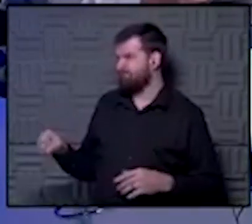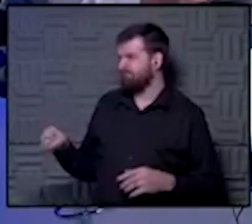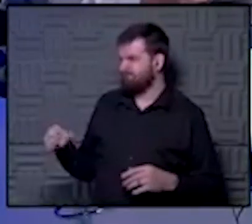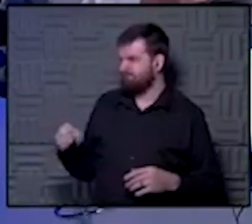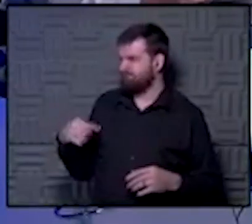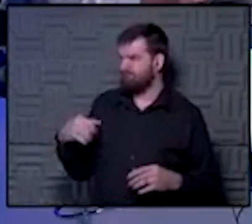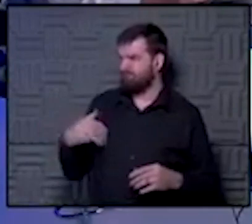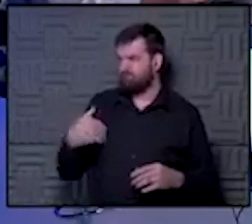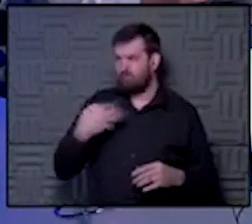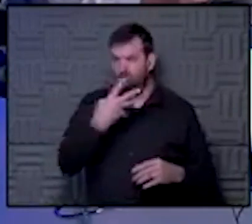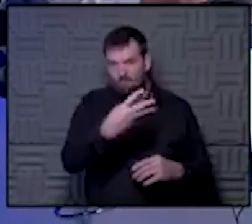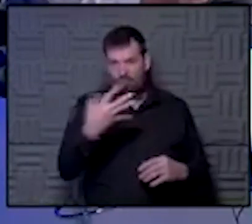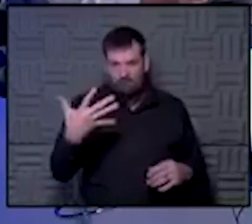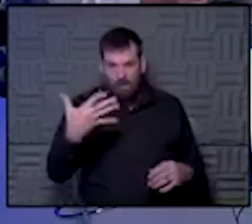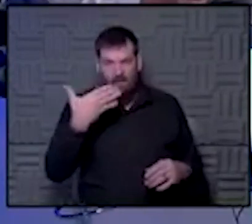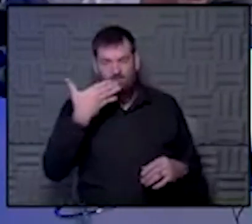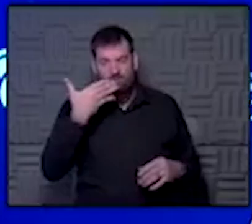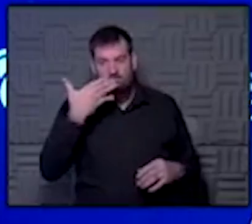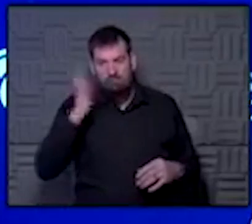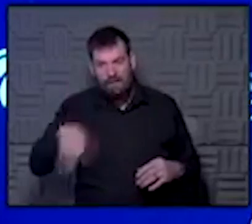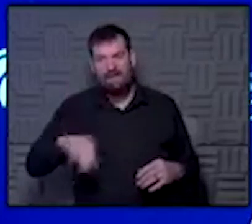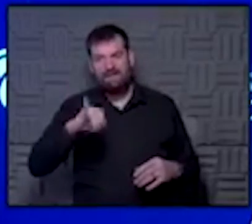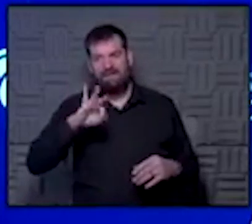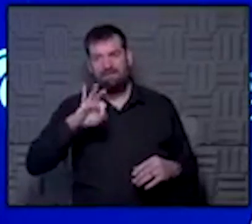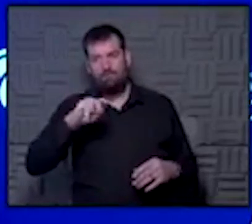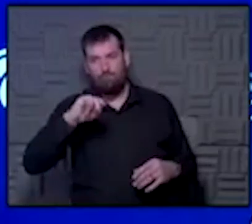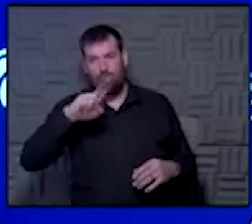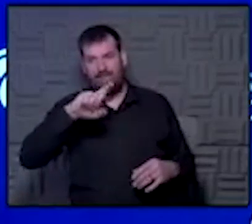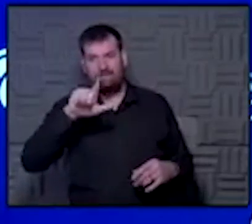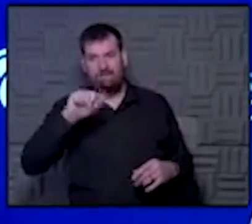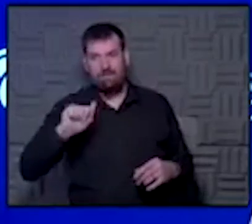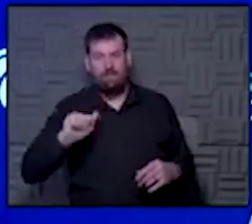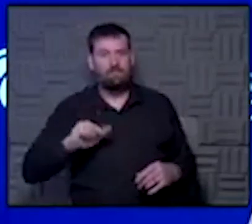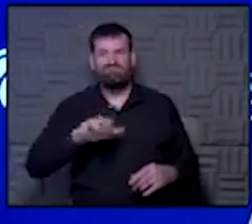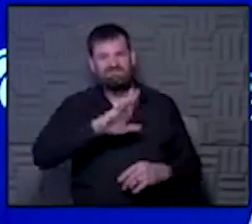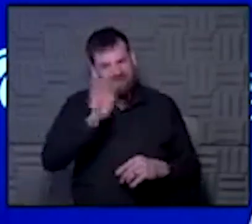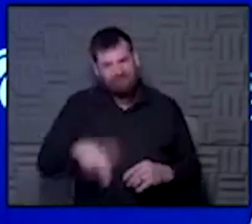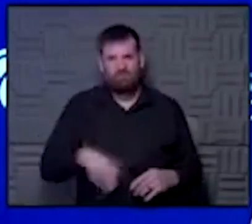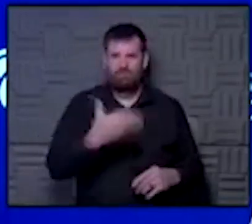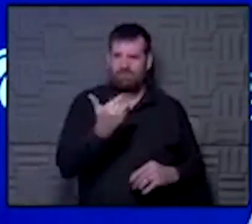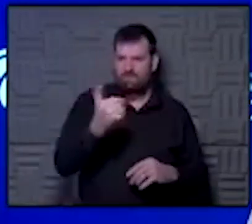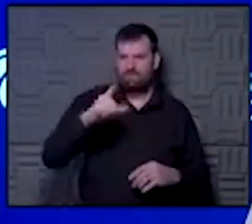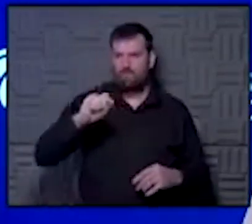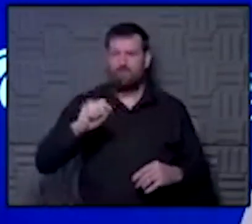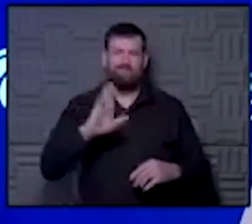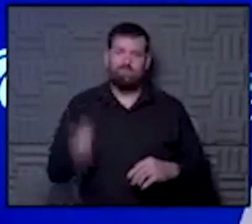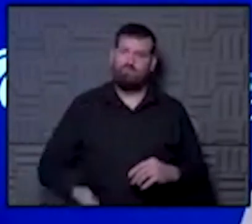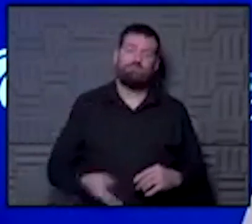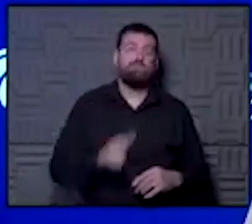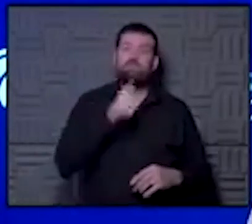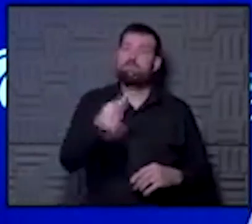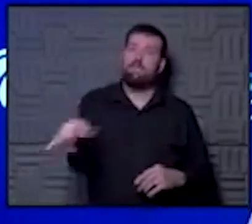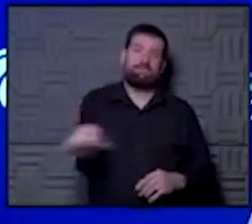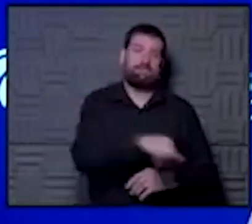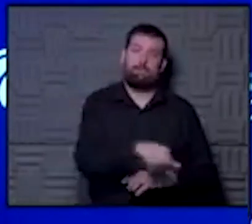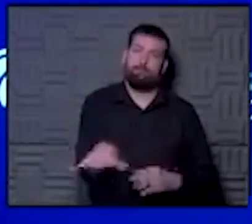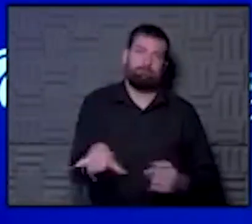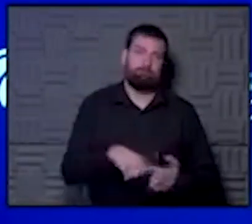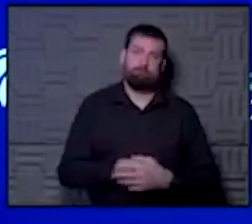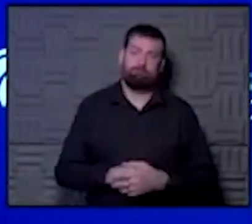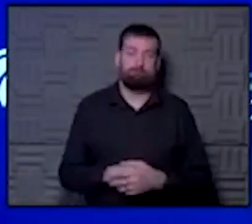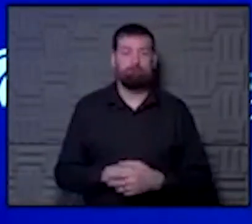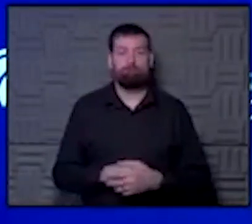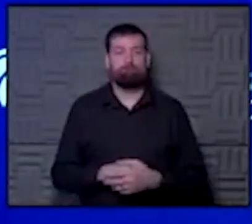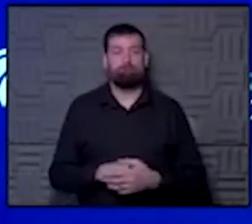4 or 5 influenza patients in the Correct. ICU. We don't have 15 or 20. So it's nothing like, this is nothing like influenza. And to